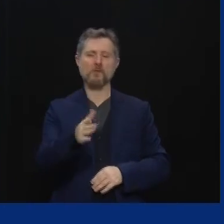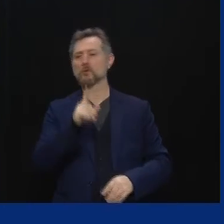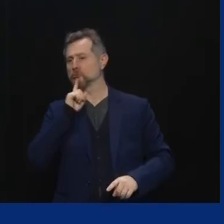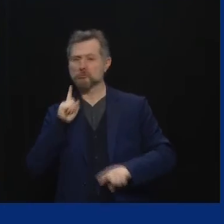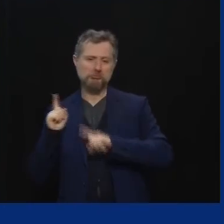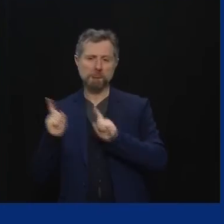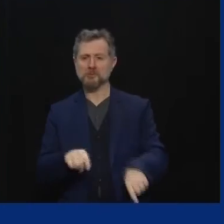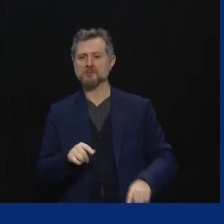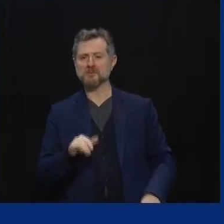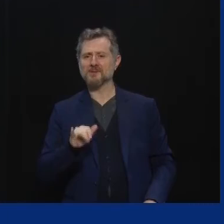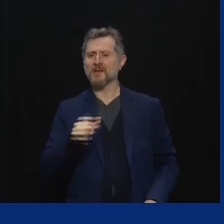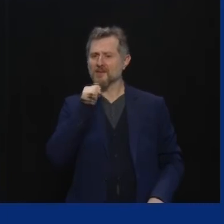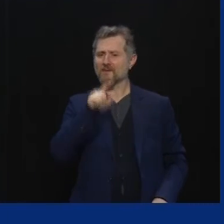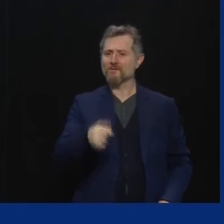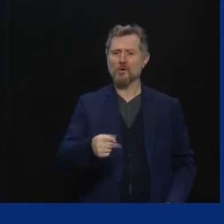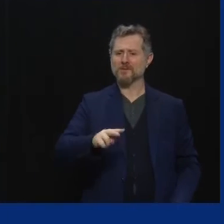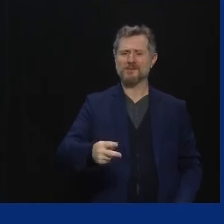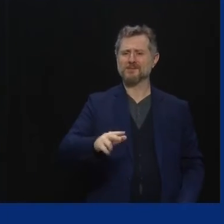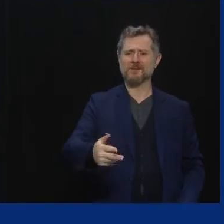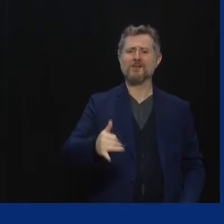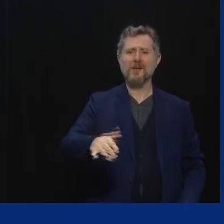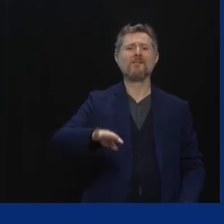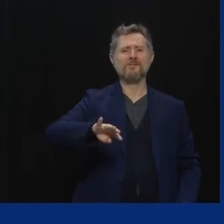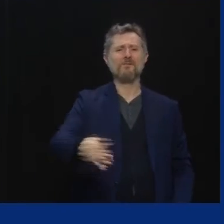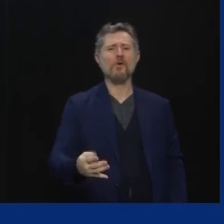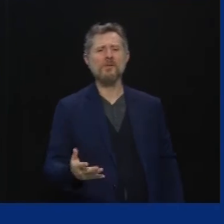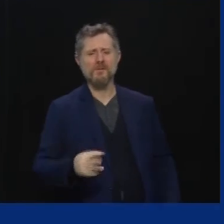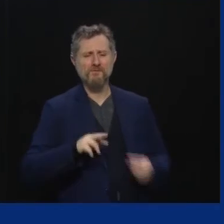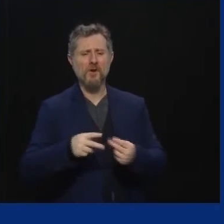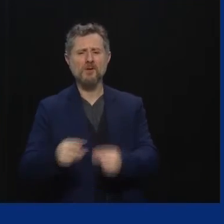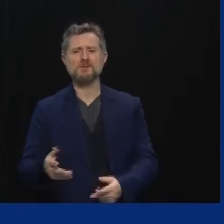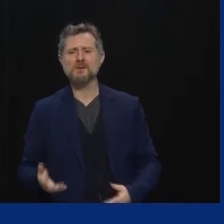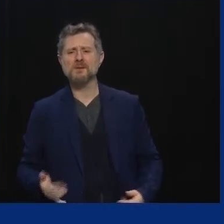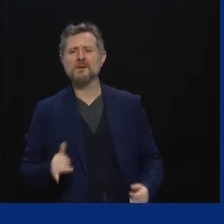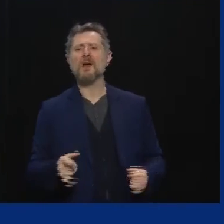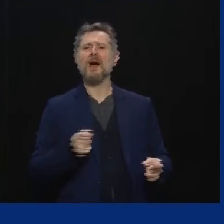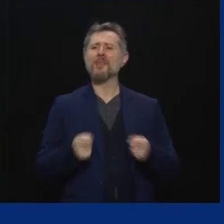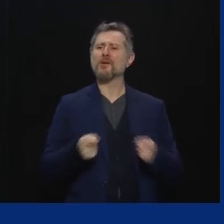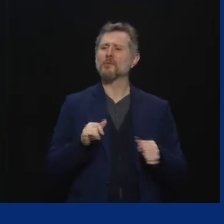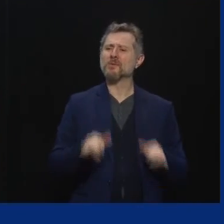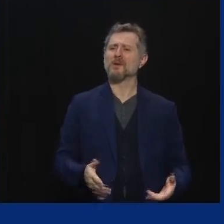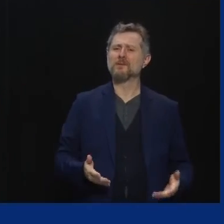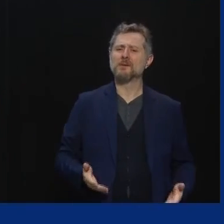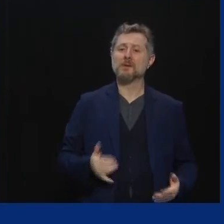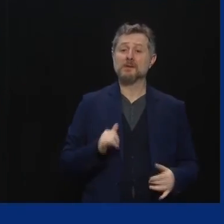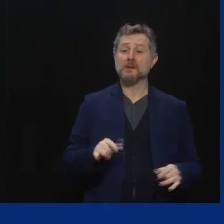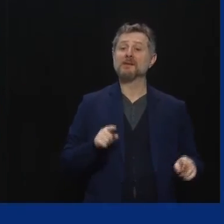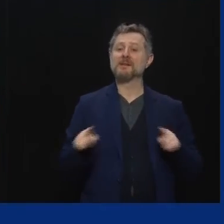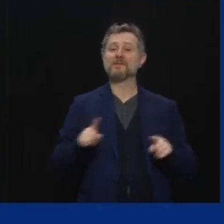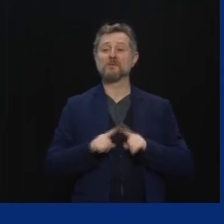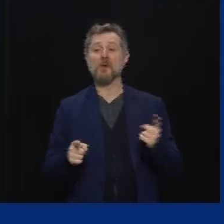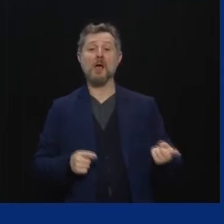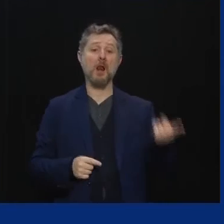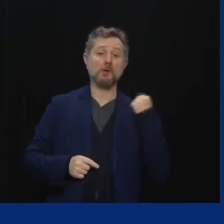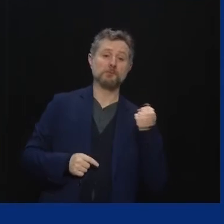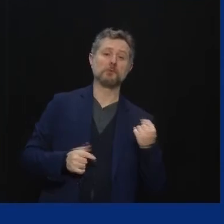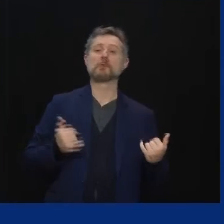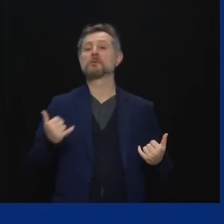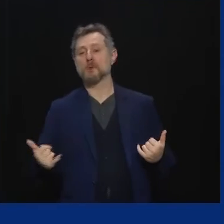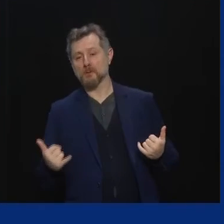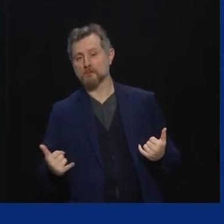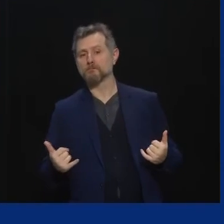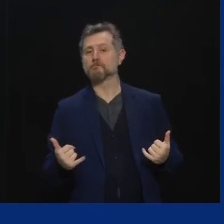our first, second, or third. It's our fourth variant. We're dealing with it. And the difference between last year, and this is where I don't want to have everyone have